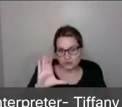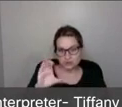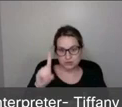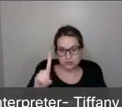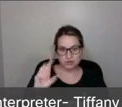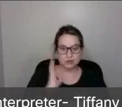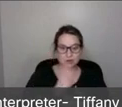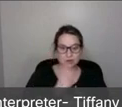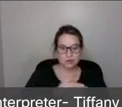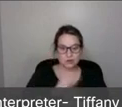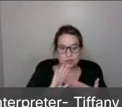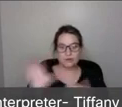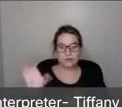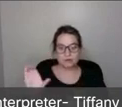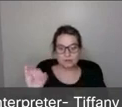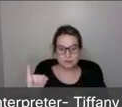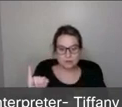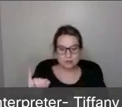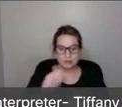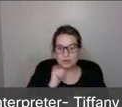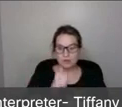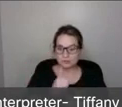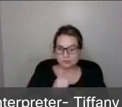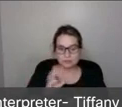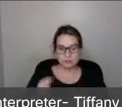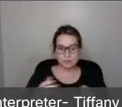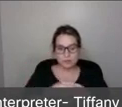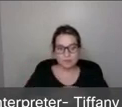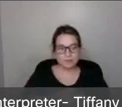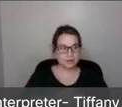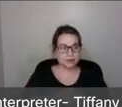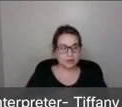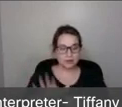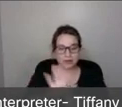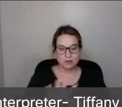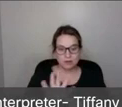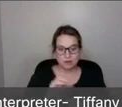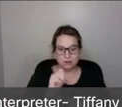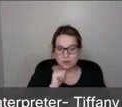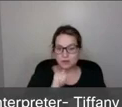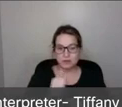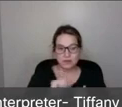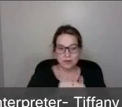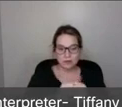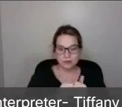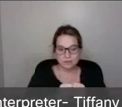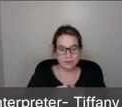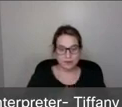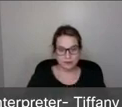disrupt these communities of interest, are not compact in our area, and are not competitive in